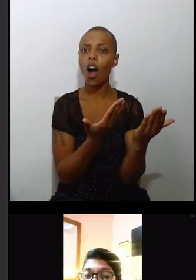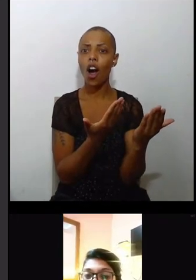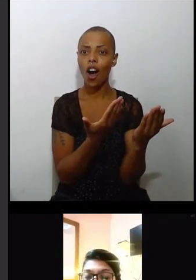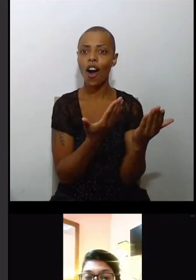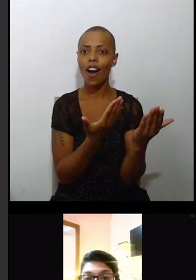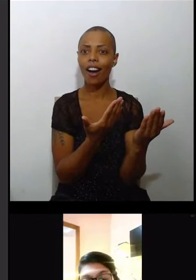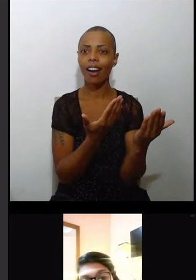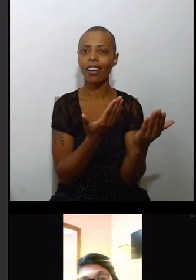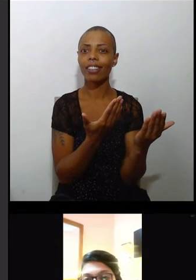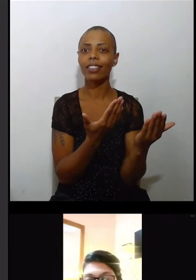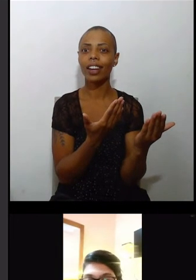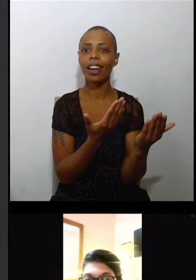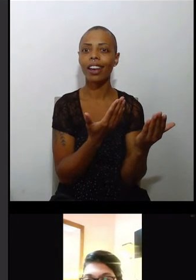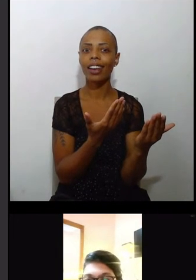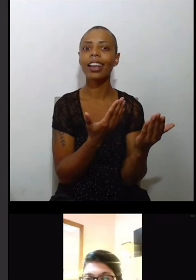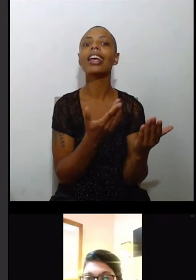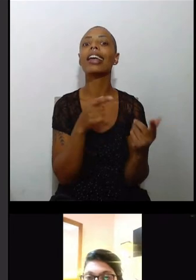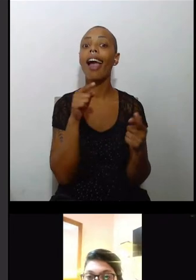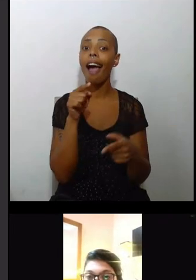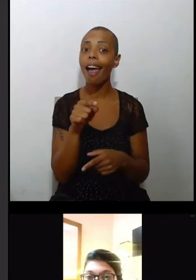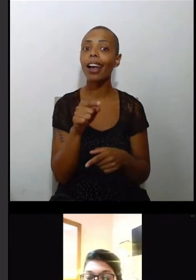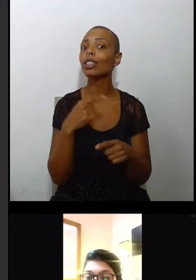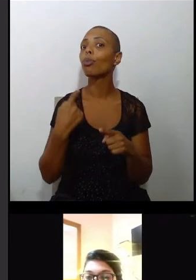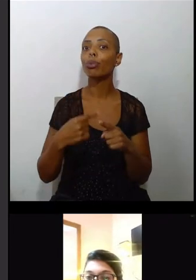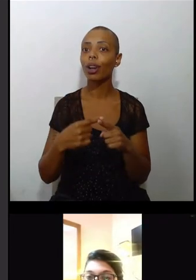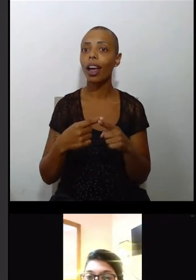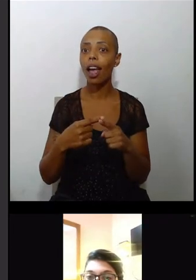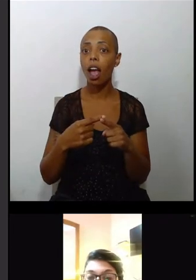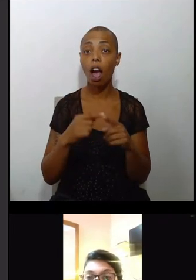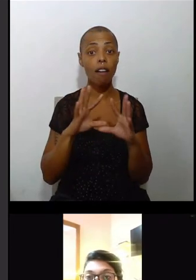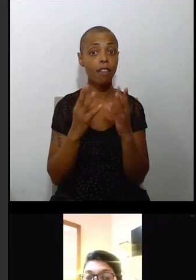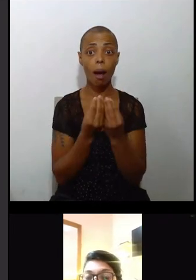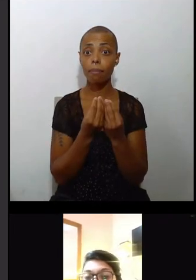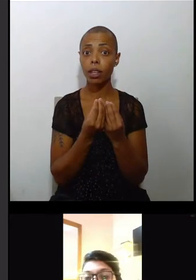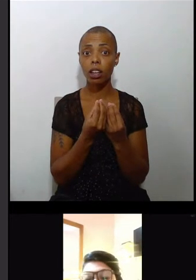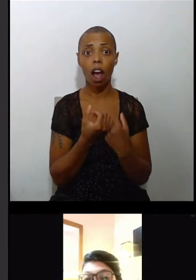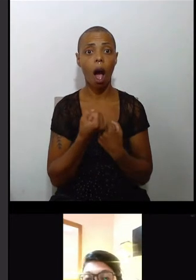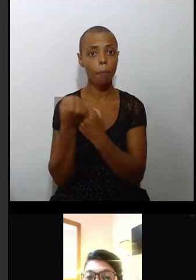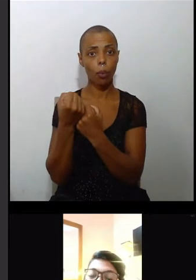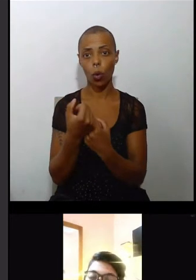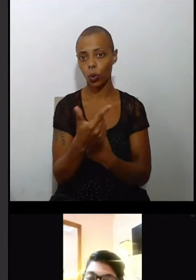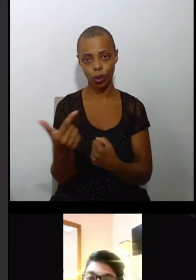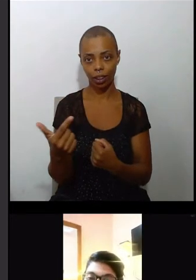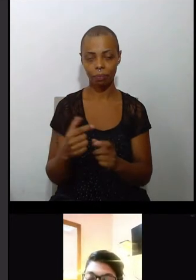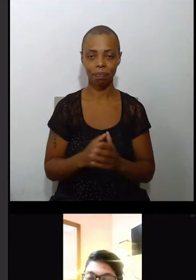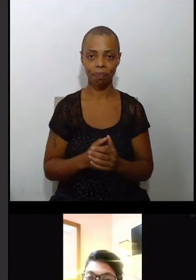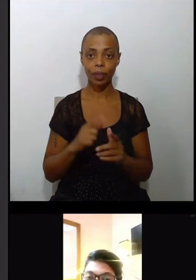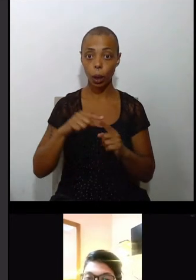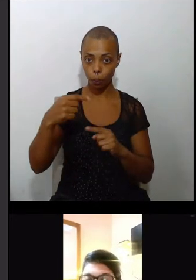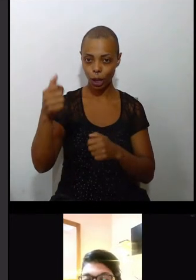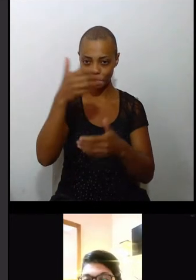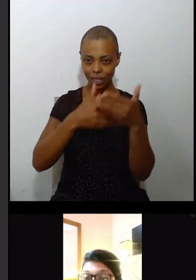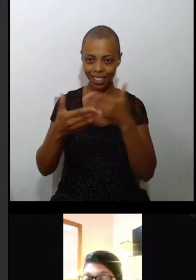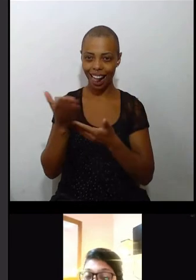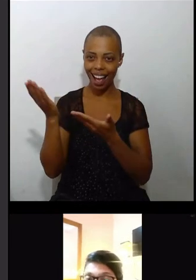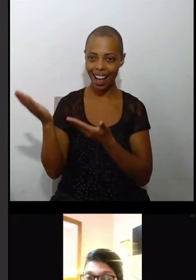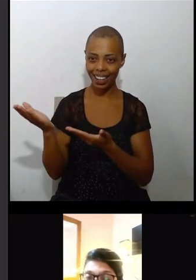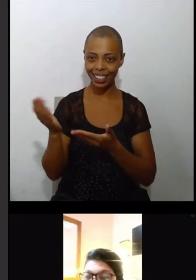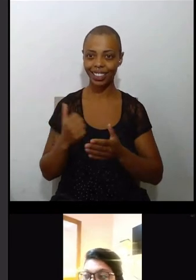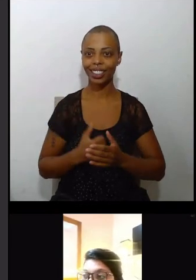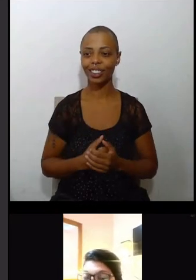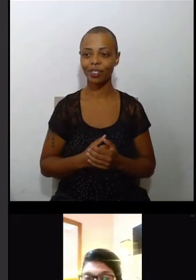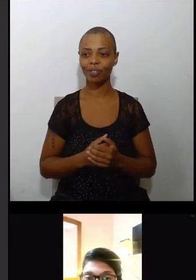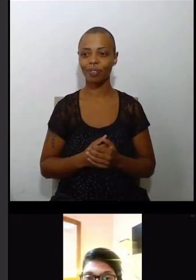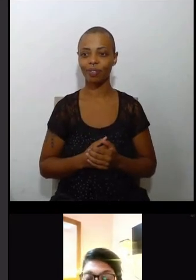um art has become the next life art had become a very important medium for all of us